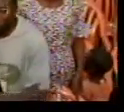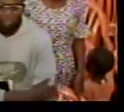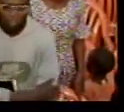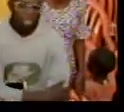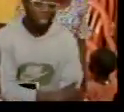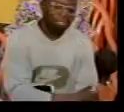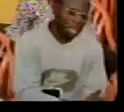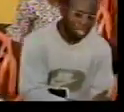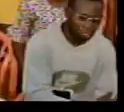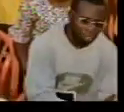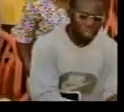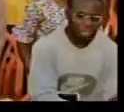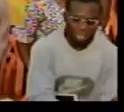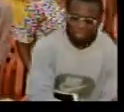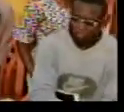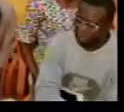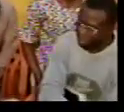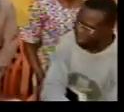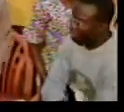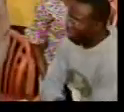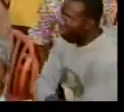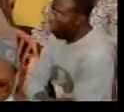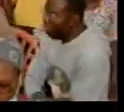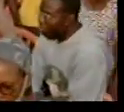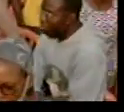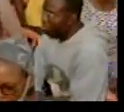name of Jesus Christ.